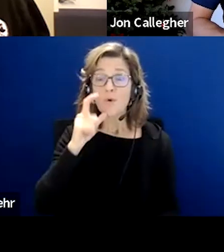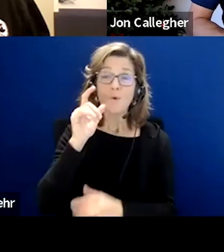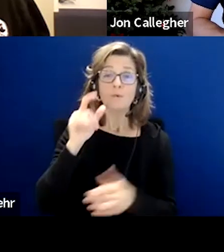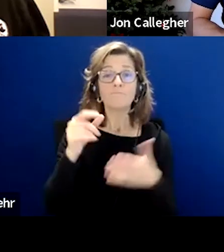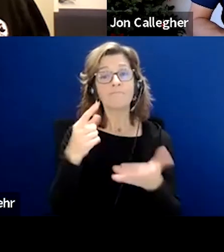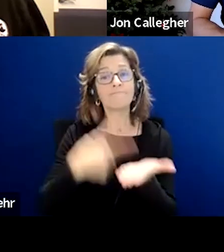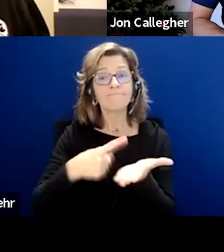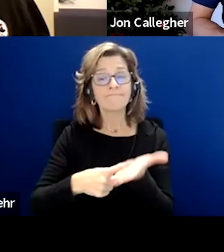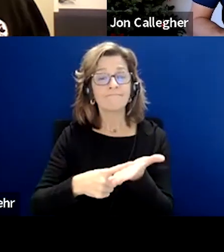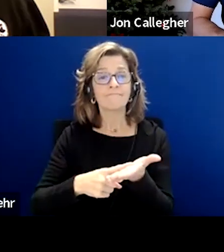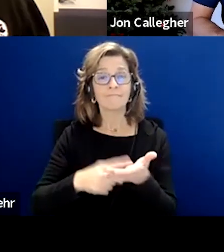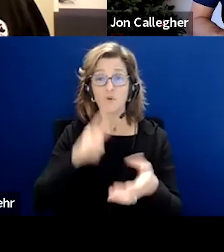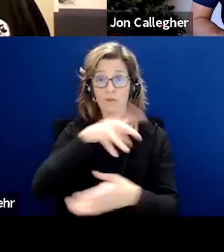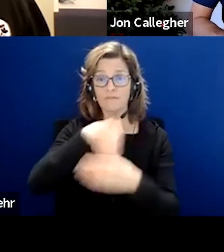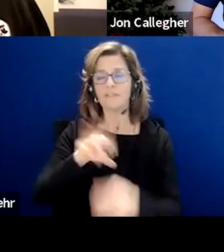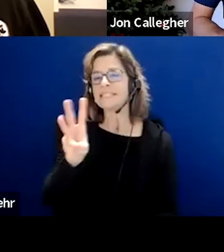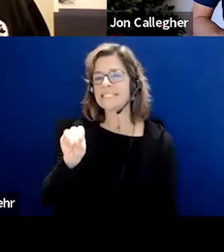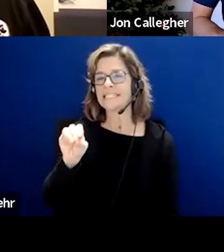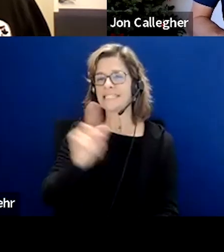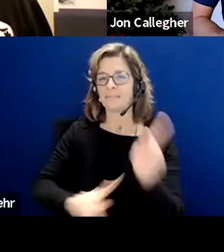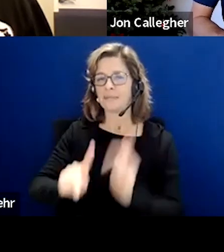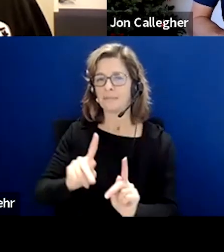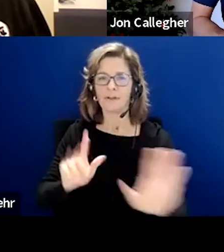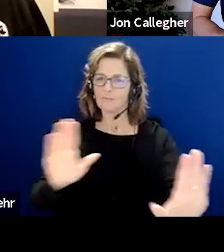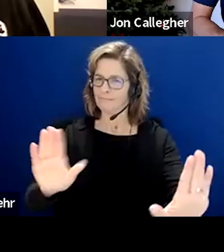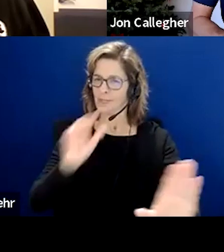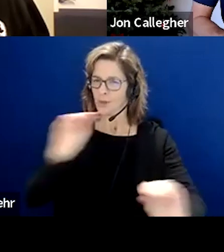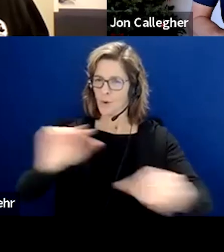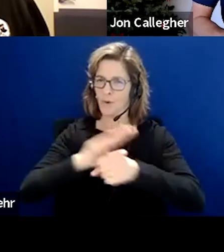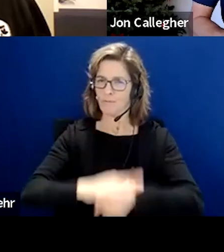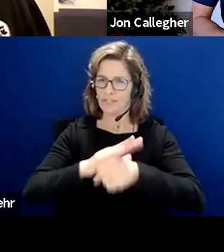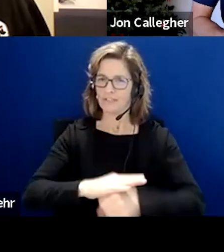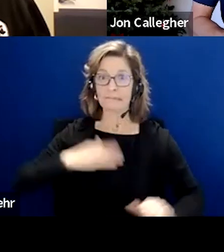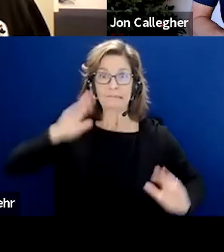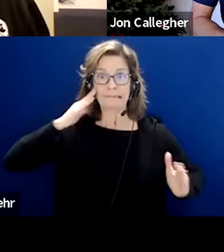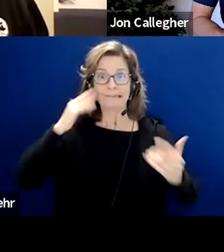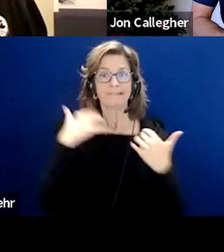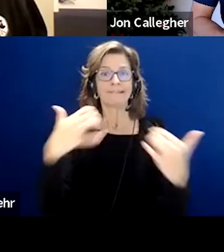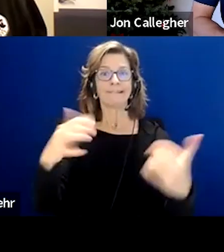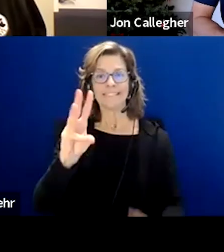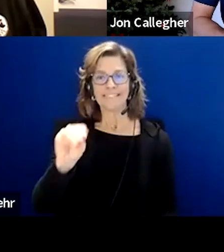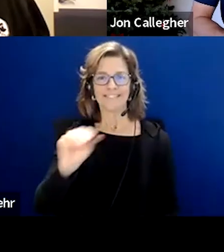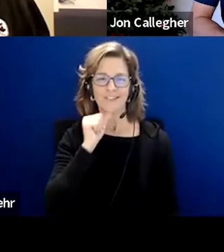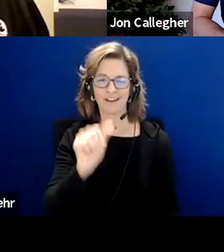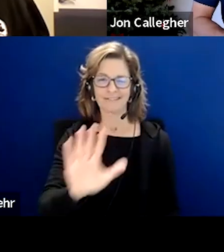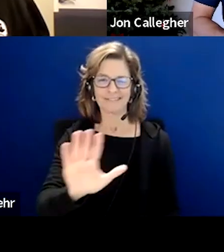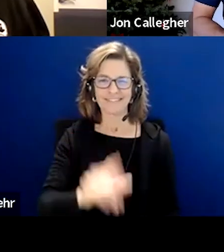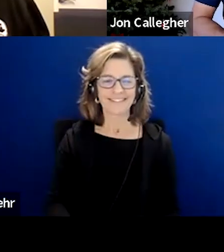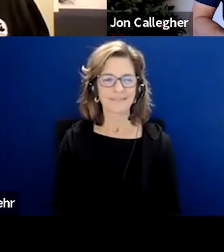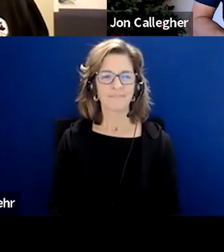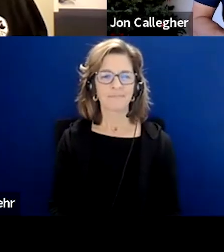the forum here, so no pressure. As we continue, I think I also want to encourage